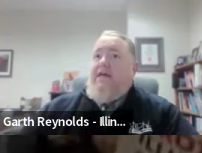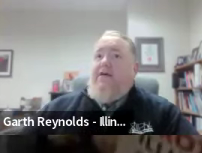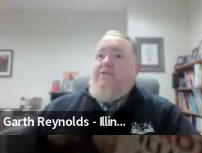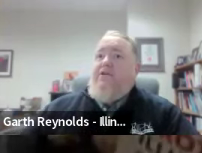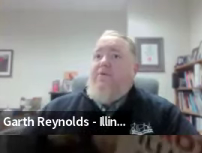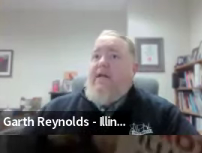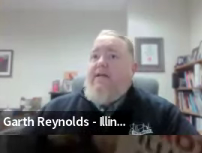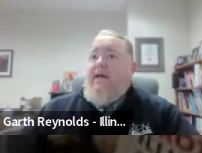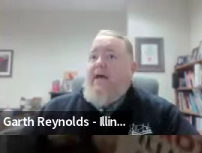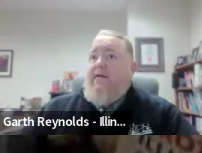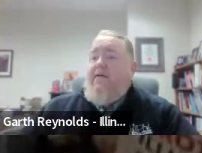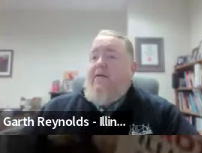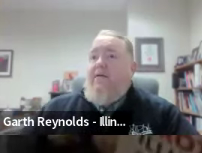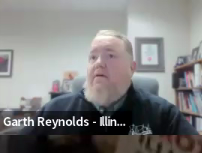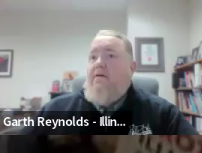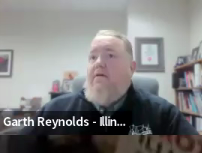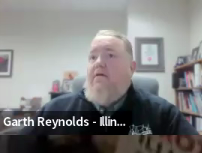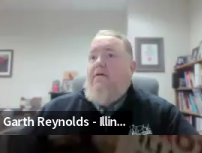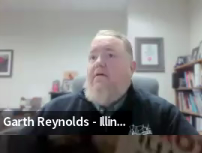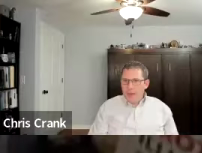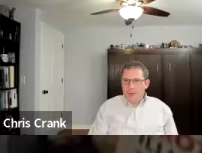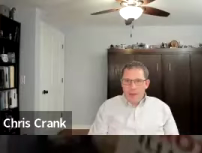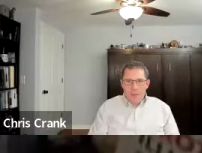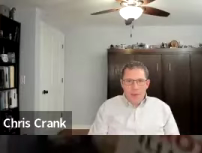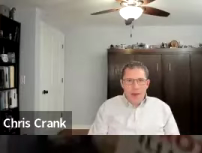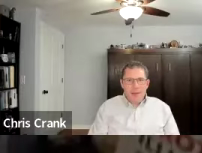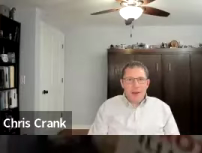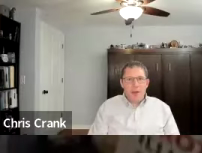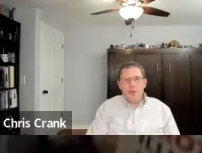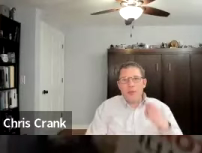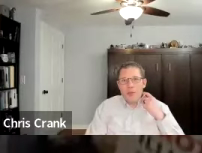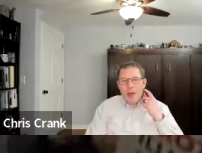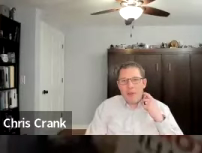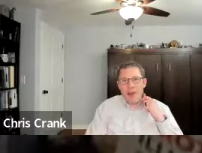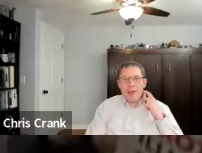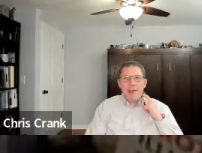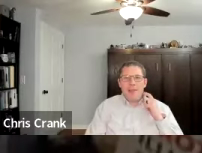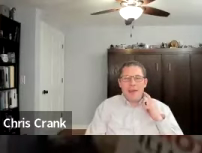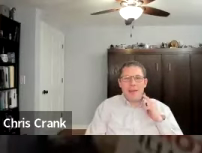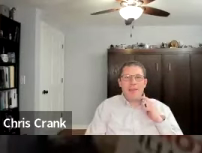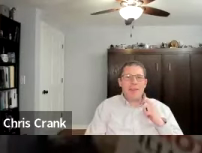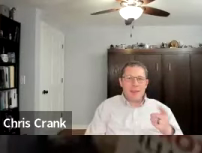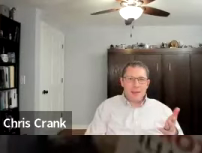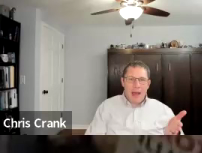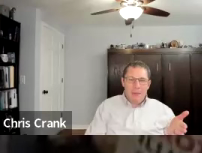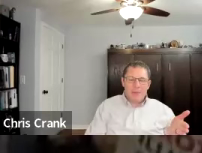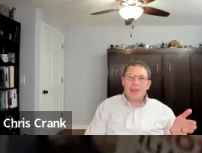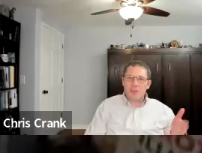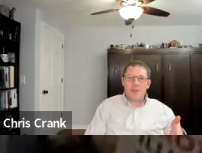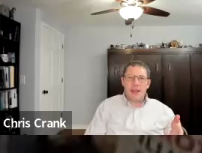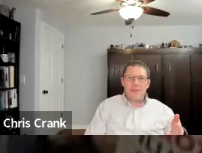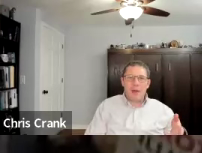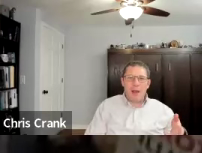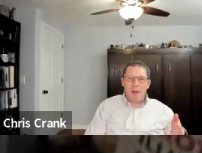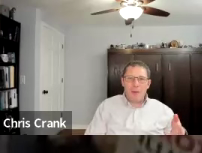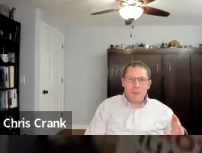Chris, anything else that you would like to add? I don't think so. I think you covered it. The